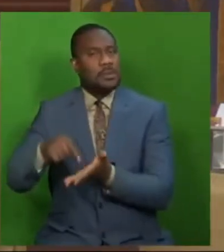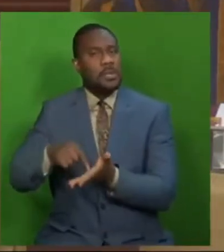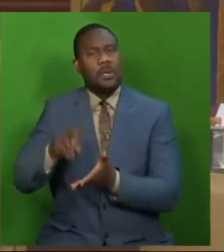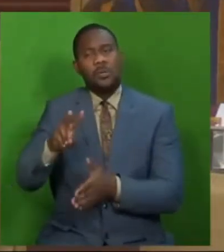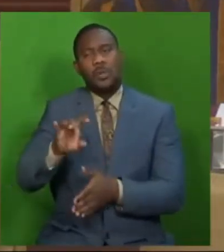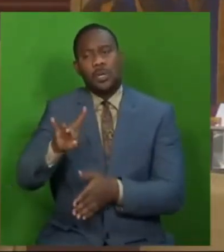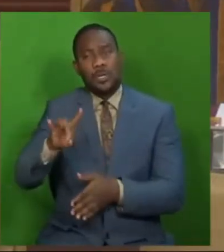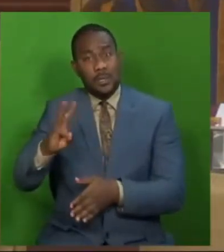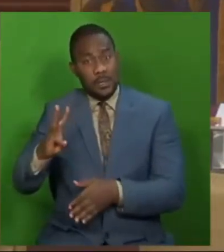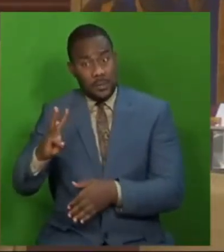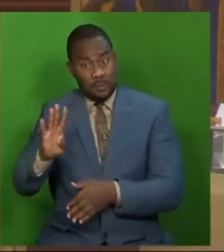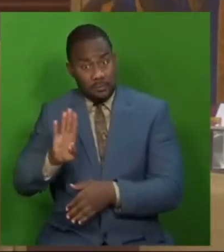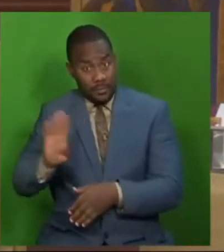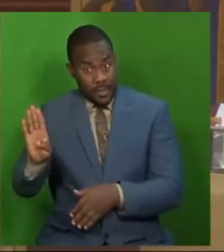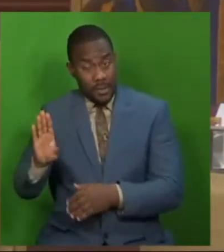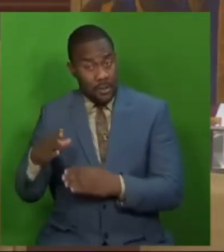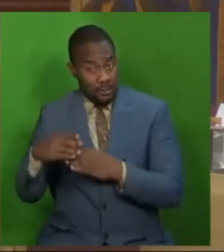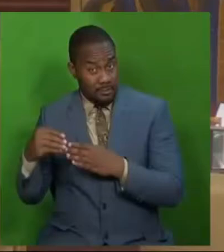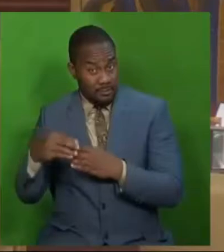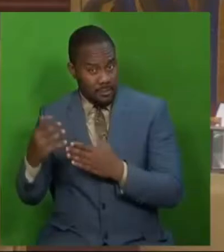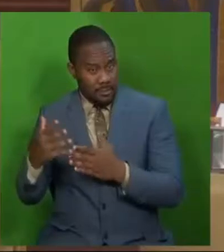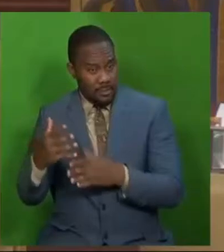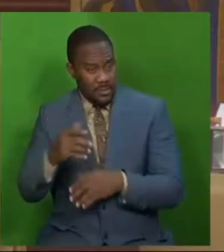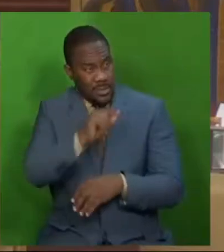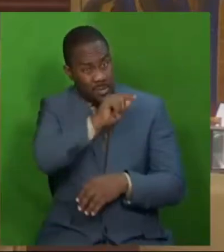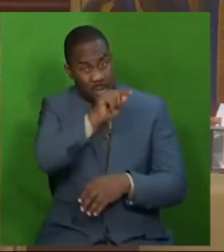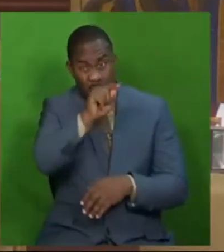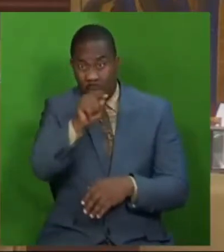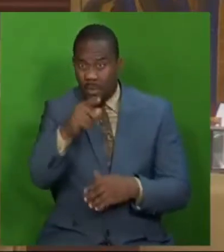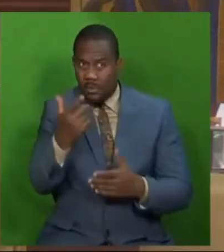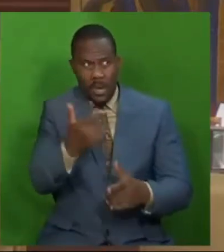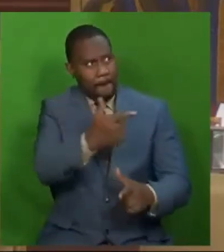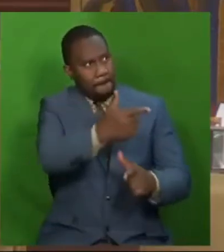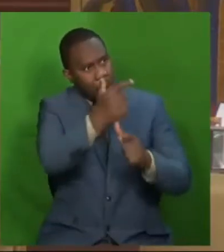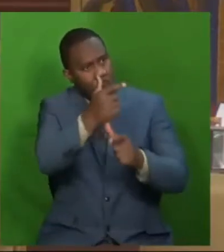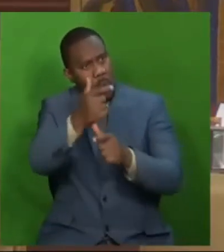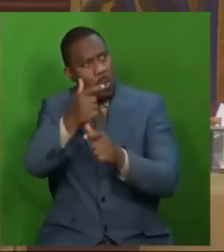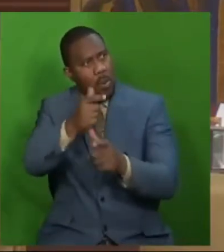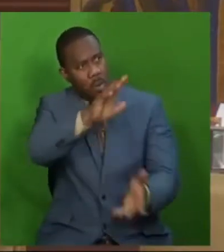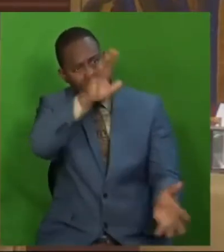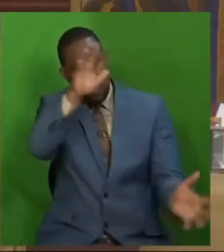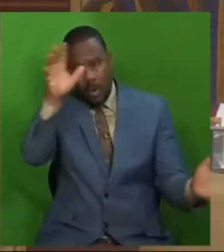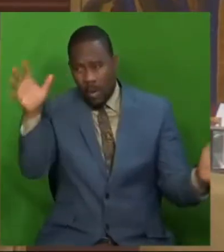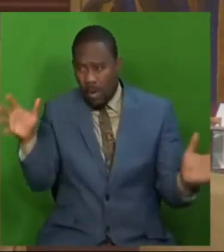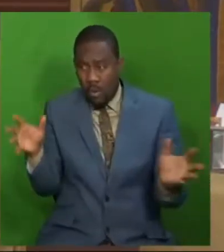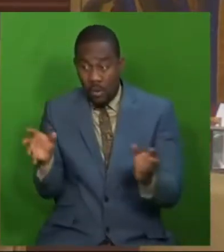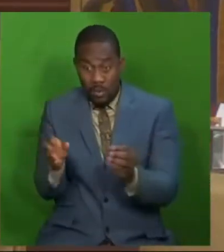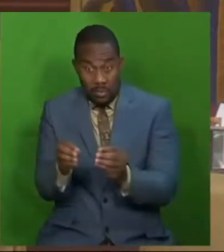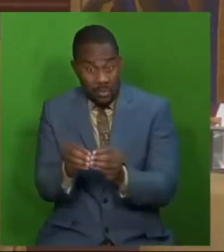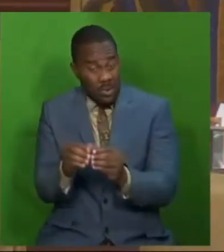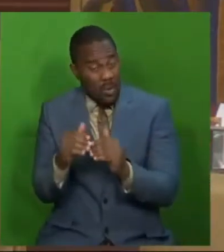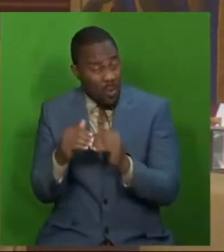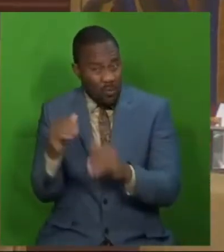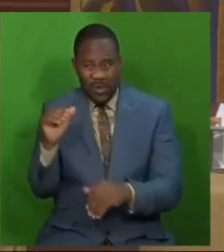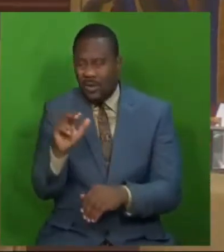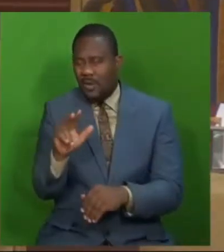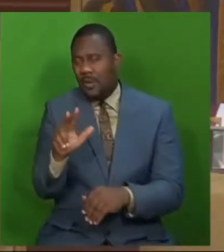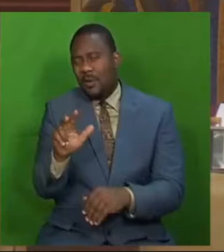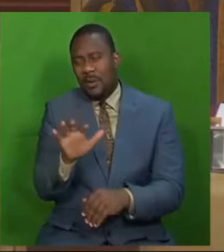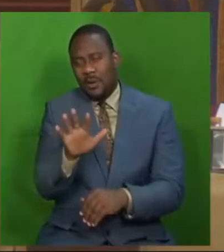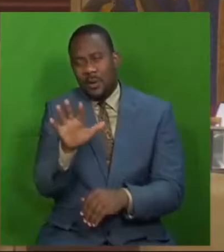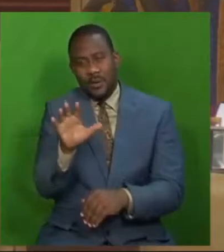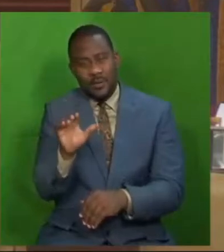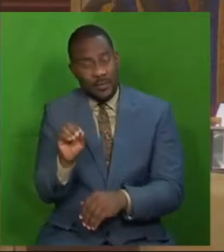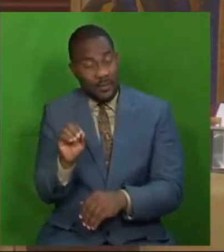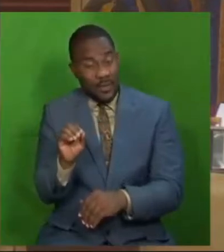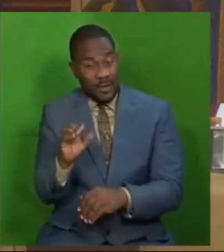286 billion, if you are to add all the institutional borrowings, Ghana will cross 350 billion Ghana